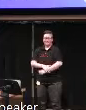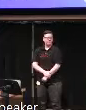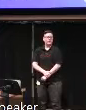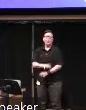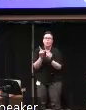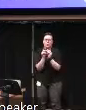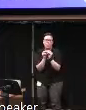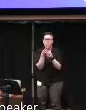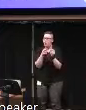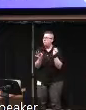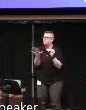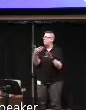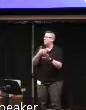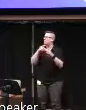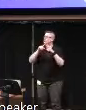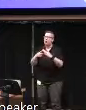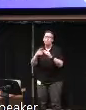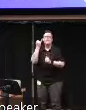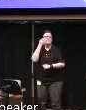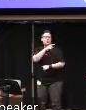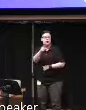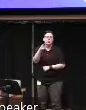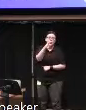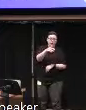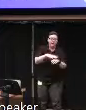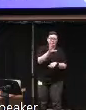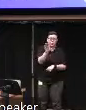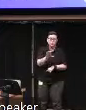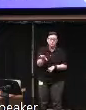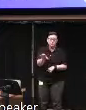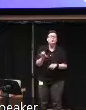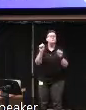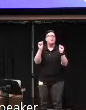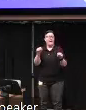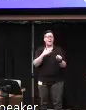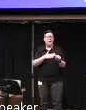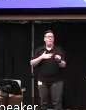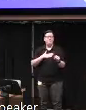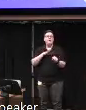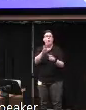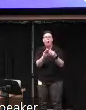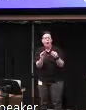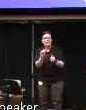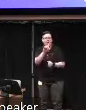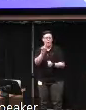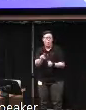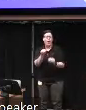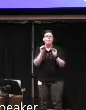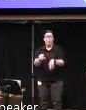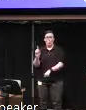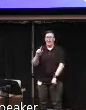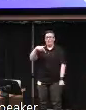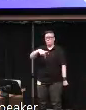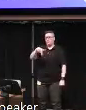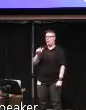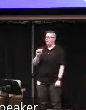One other quick note before we get started. For those of you who are on Zoom, you are welcome to please enter any comments or questions into the